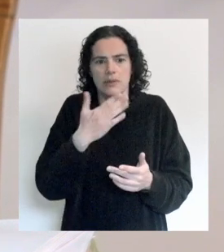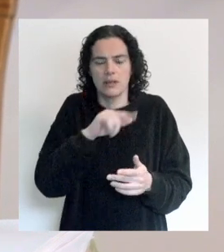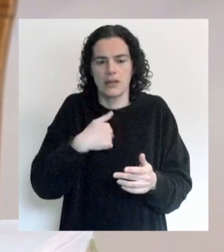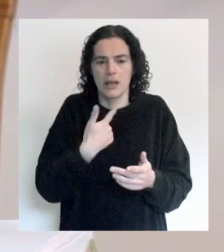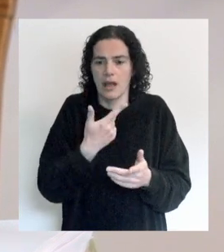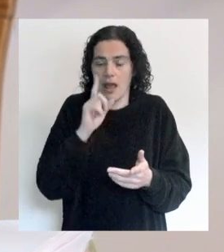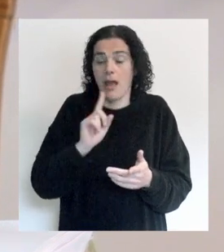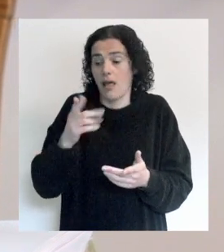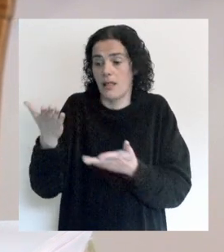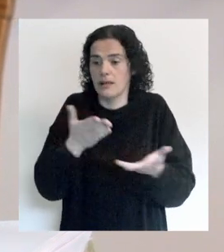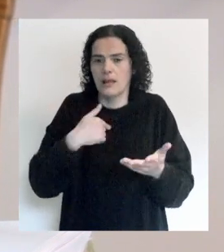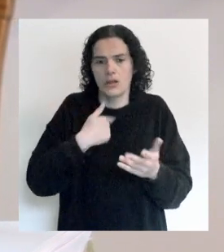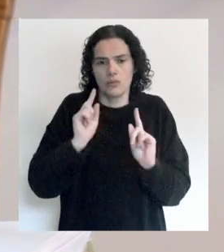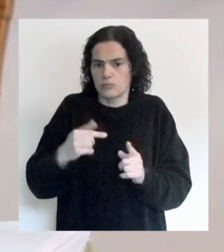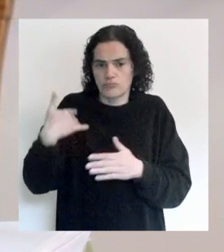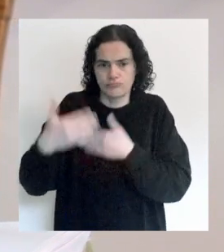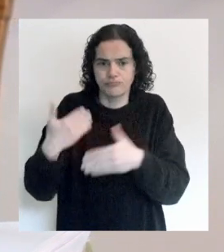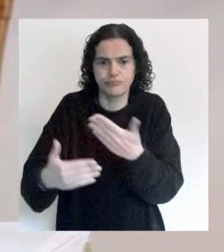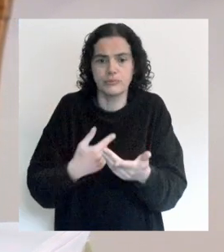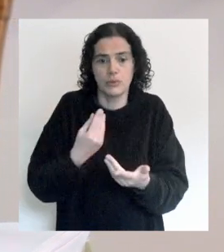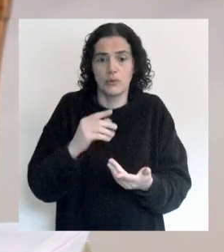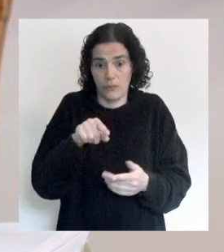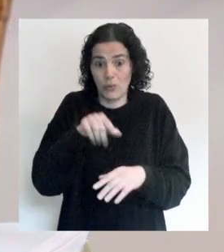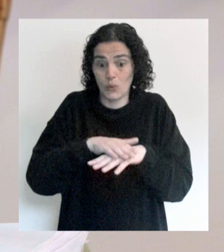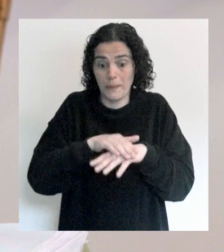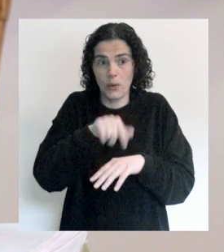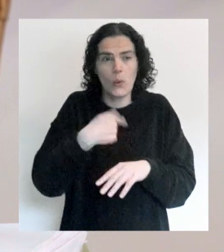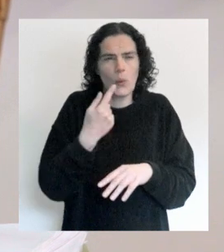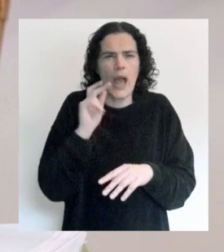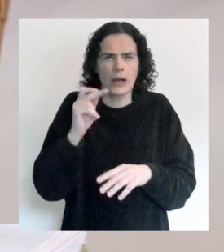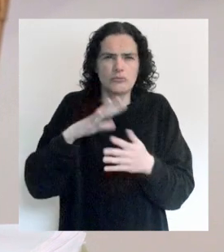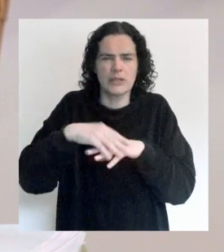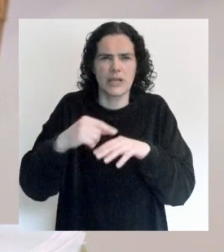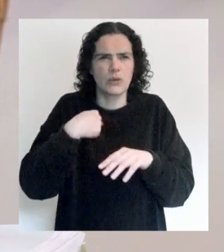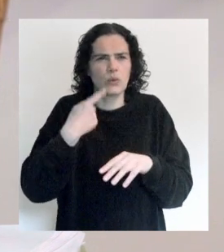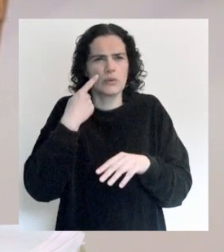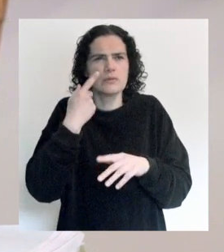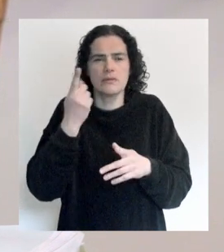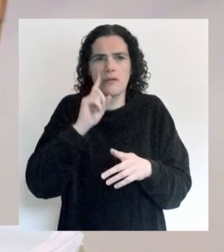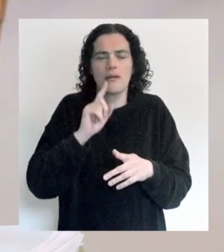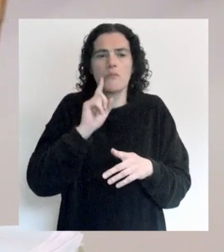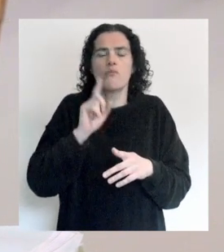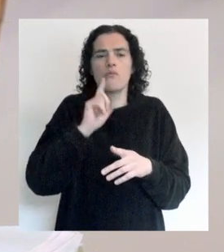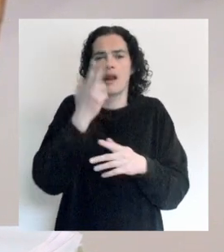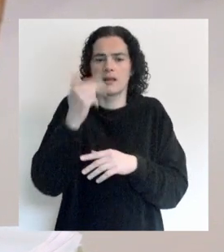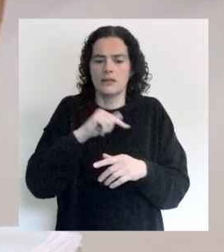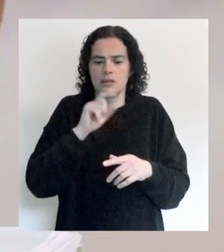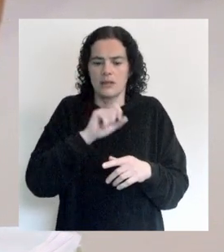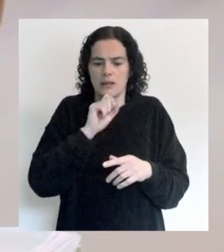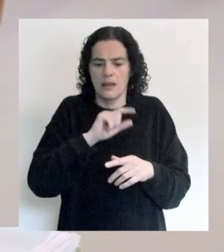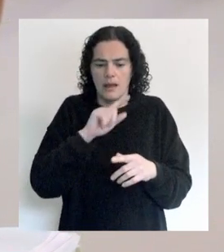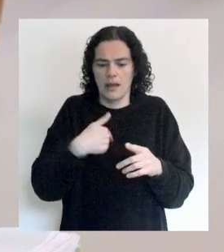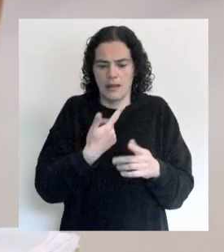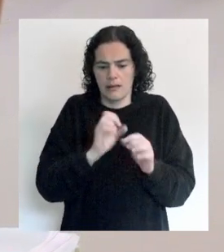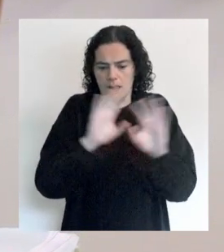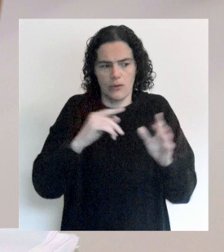Rosemary Trockel, methodology, and I've done it ever since. That's also how I then met, many years later, Munir Sharudi Farman, with whom I worked a